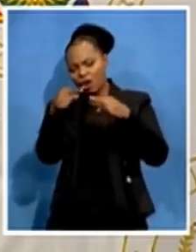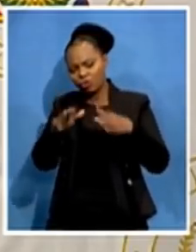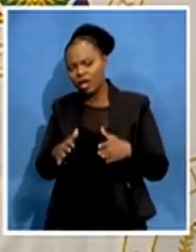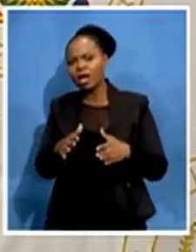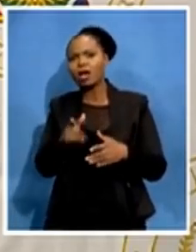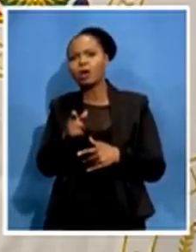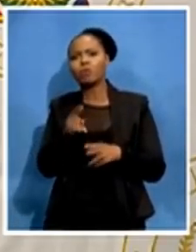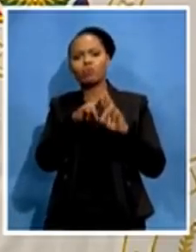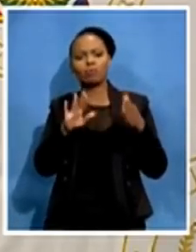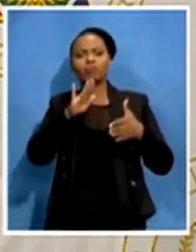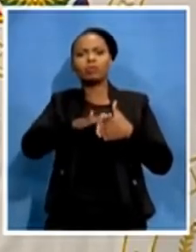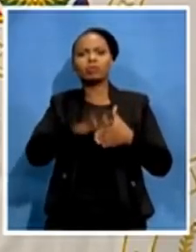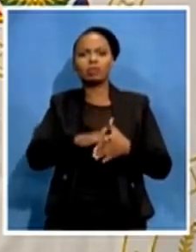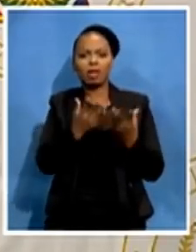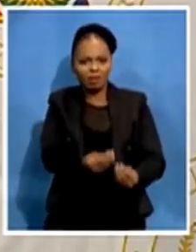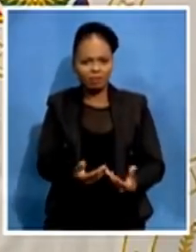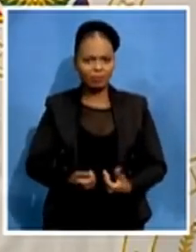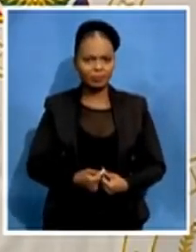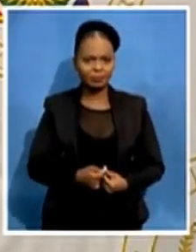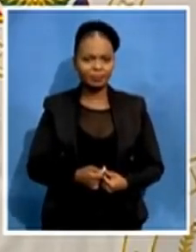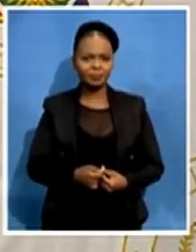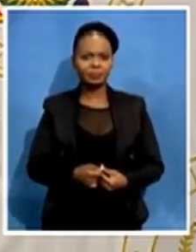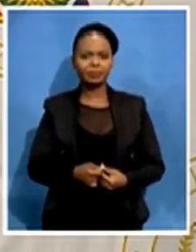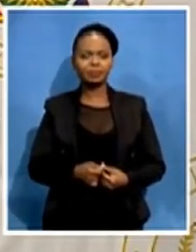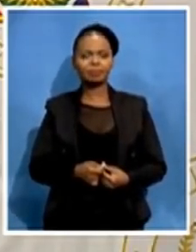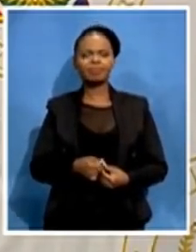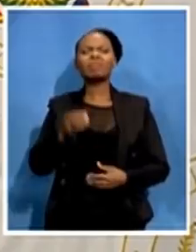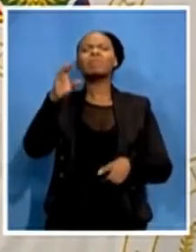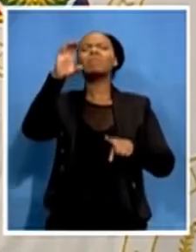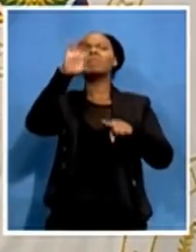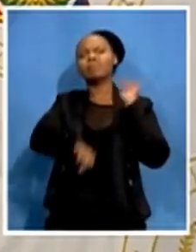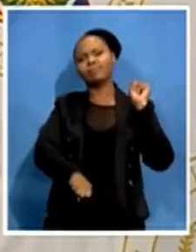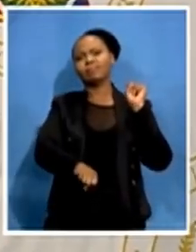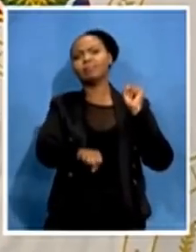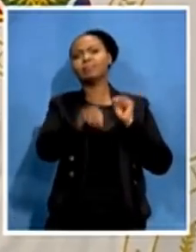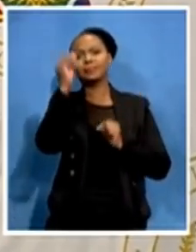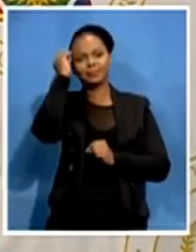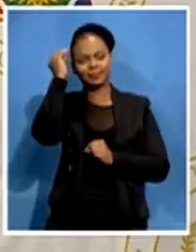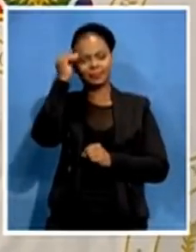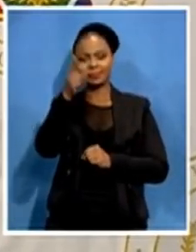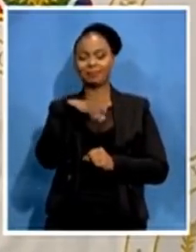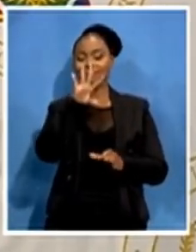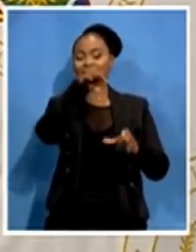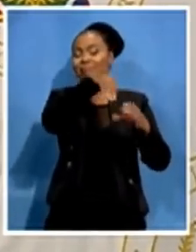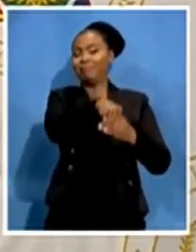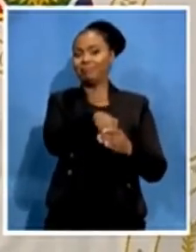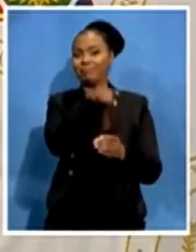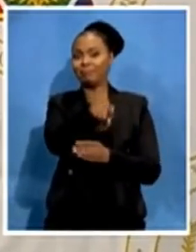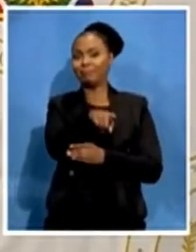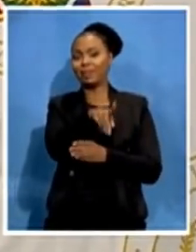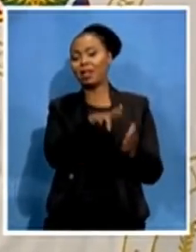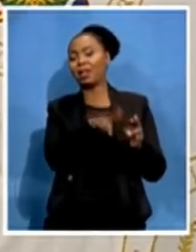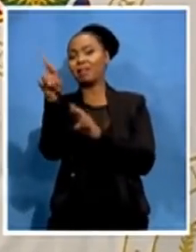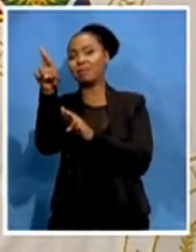And we knew, for reasons I won't go into, that we can't refer the matter to the press